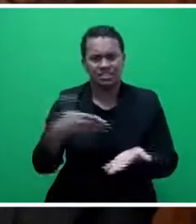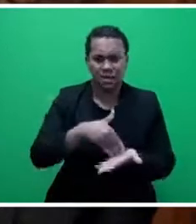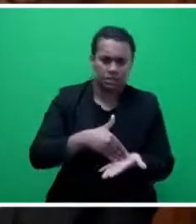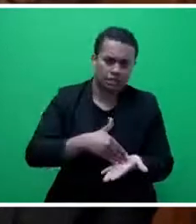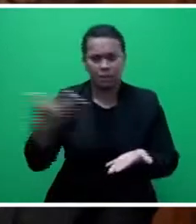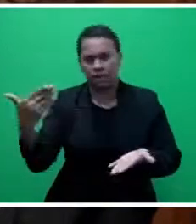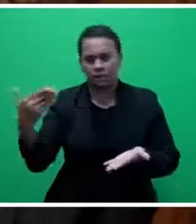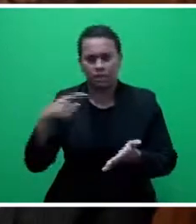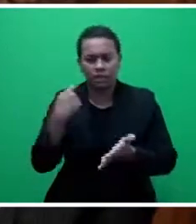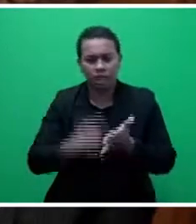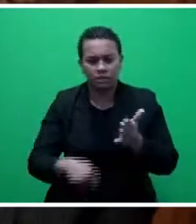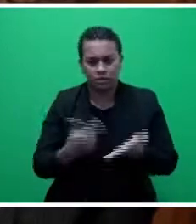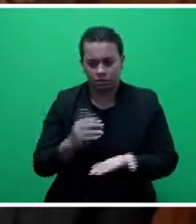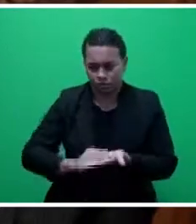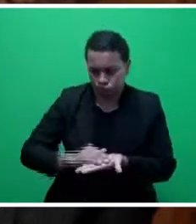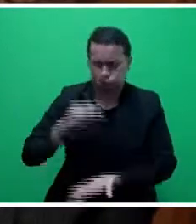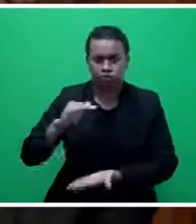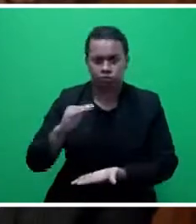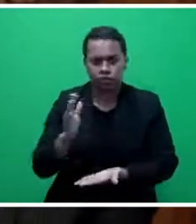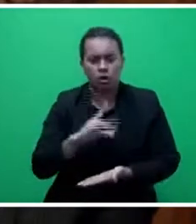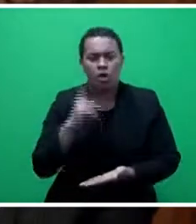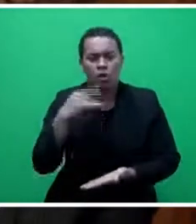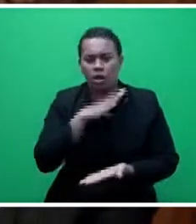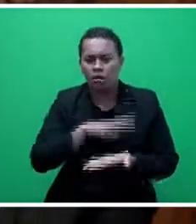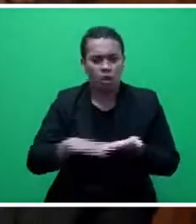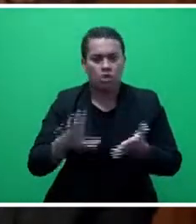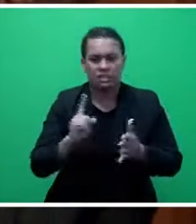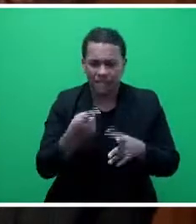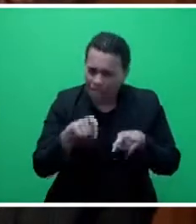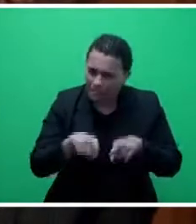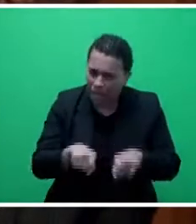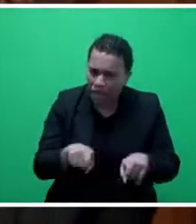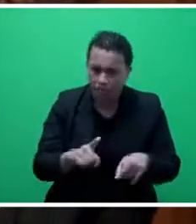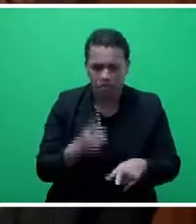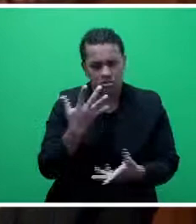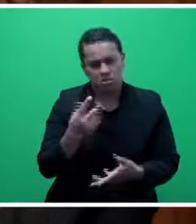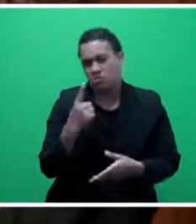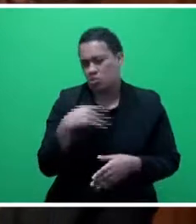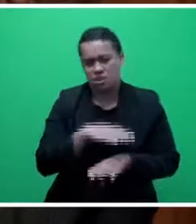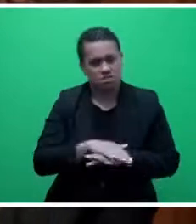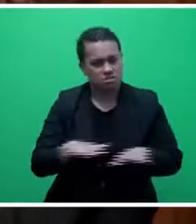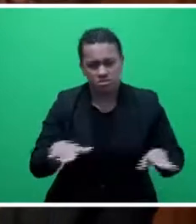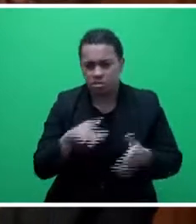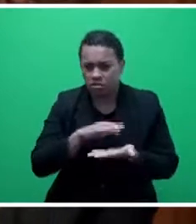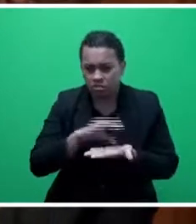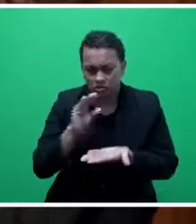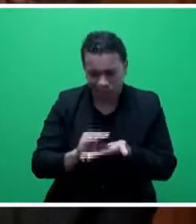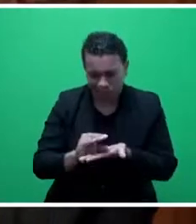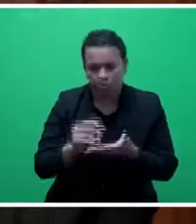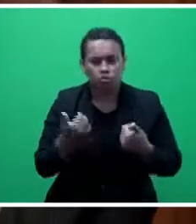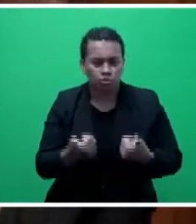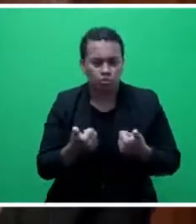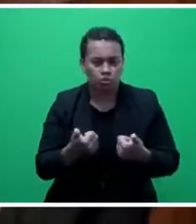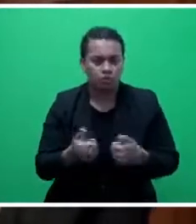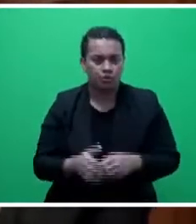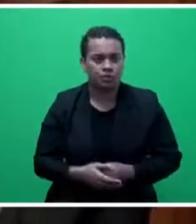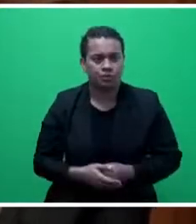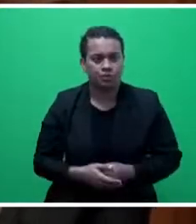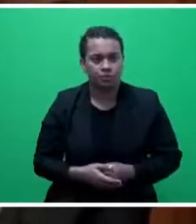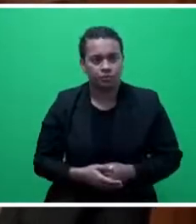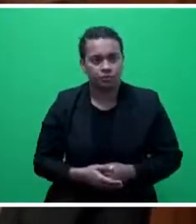I'd like us to keep it at 100 and all the other charges that have come down. Honourable